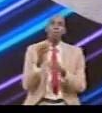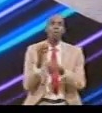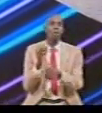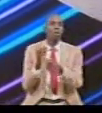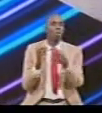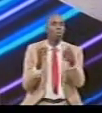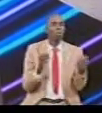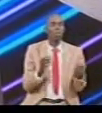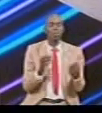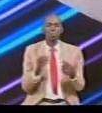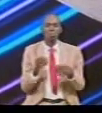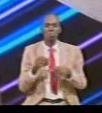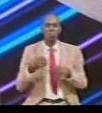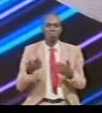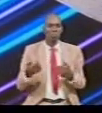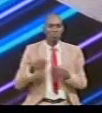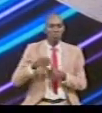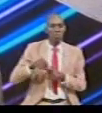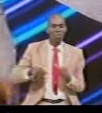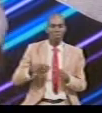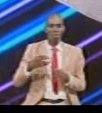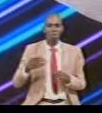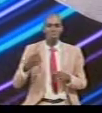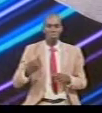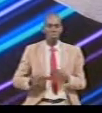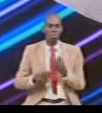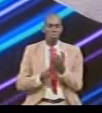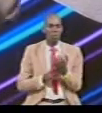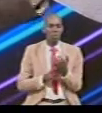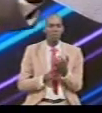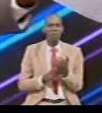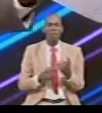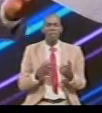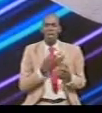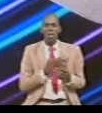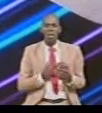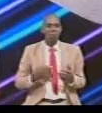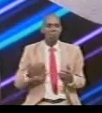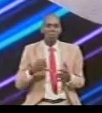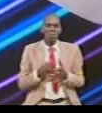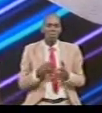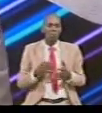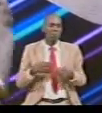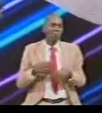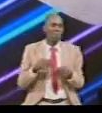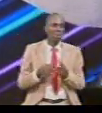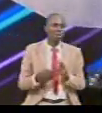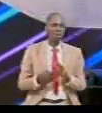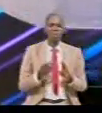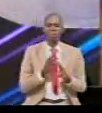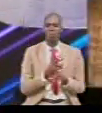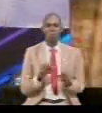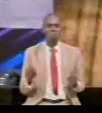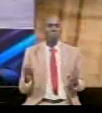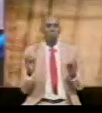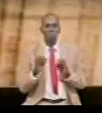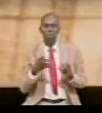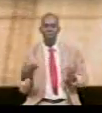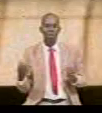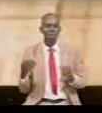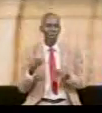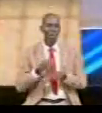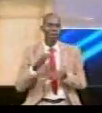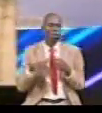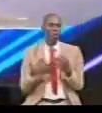the flesh that your parents did when you were young and didn't know anything at all, that one has no glory. It is the